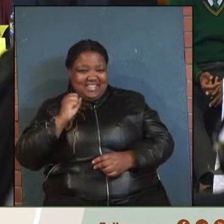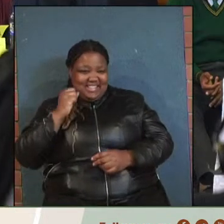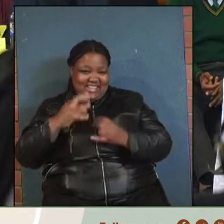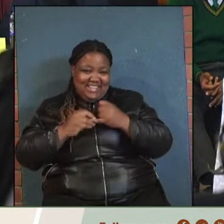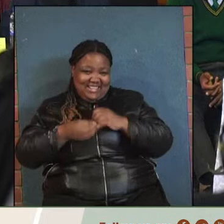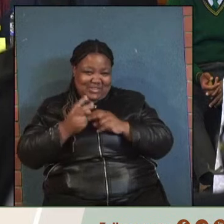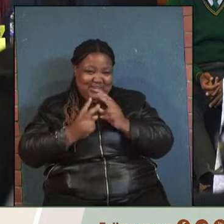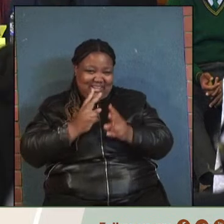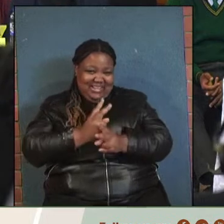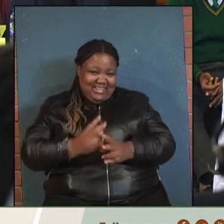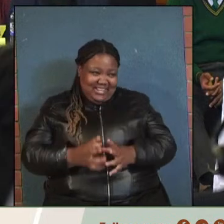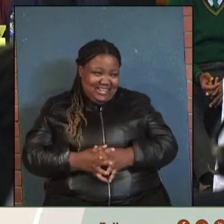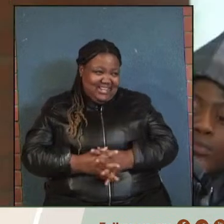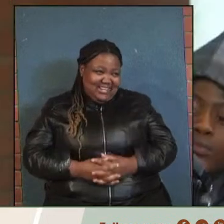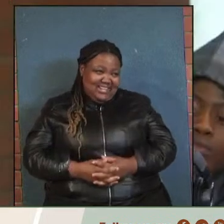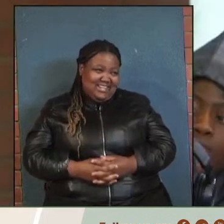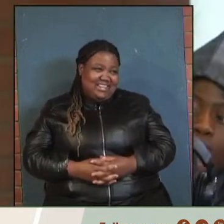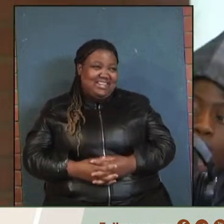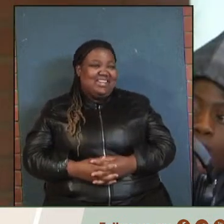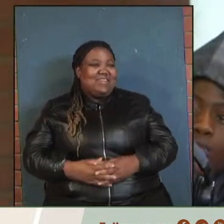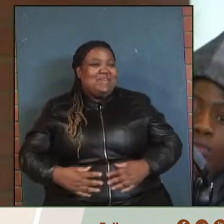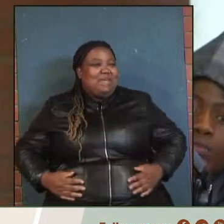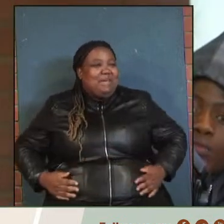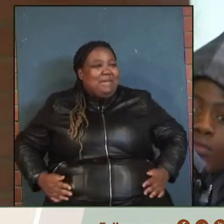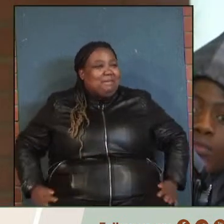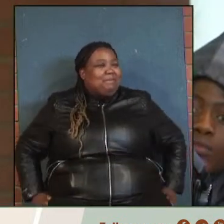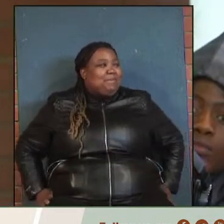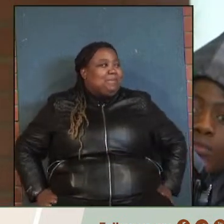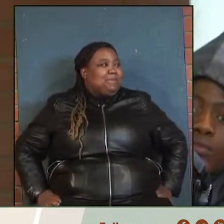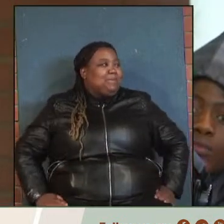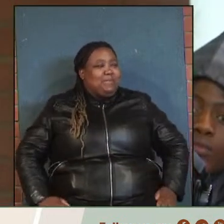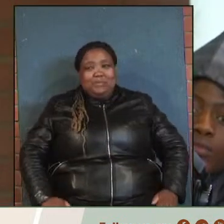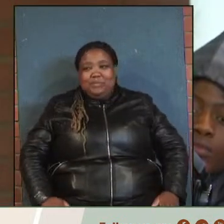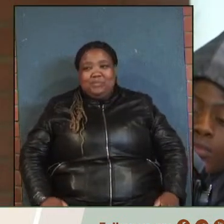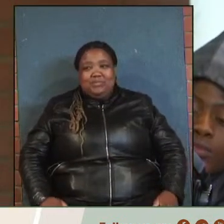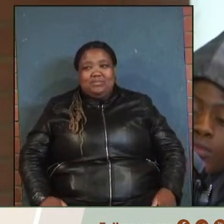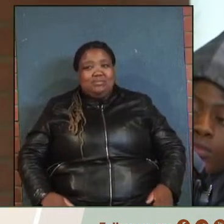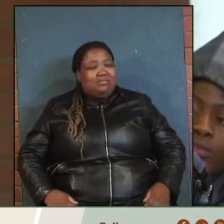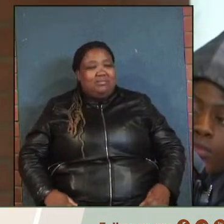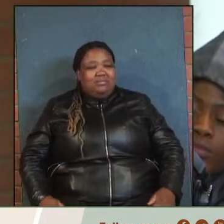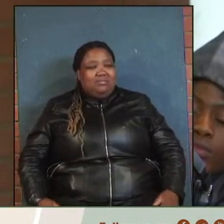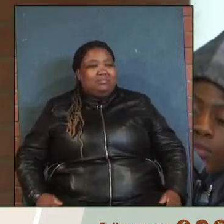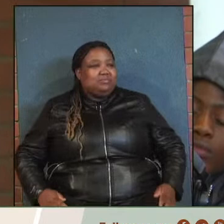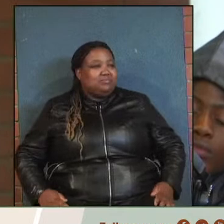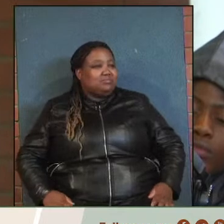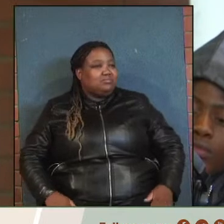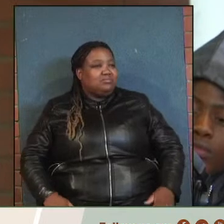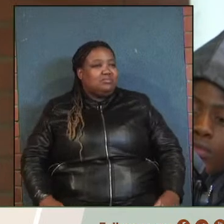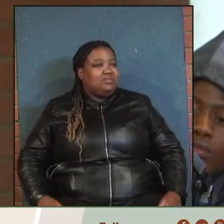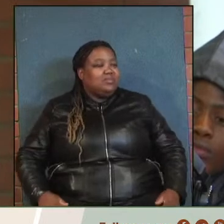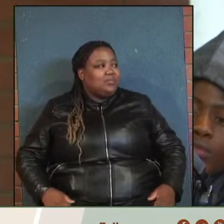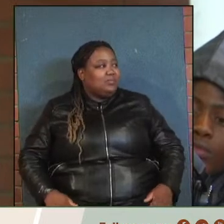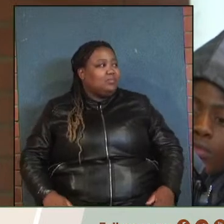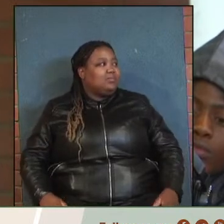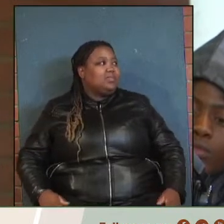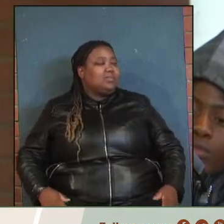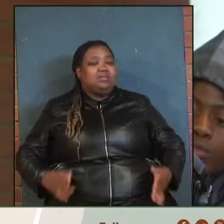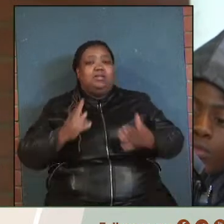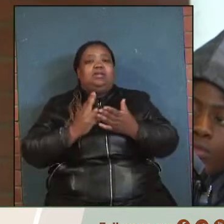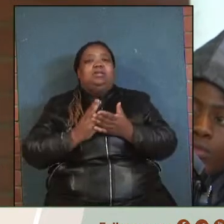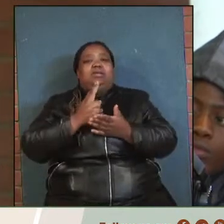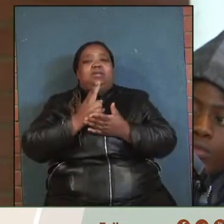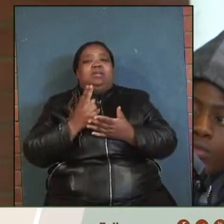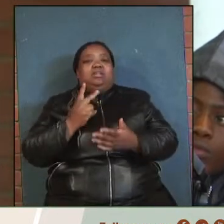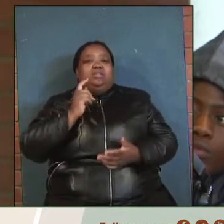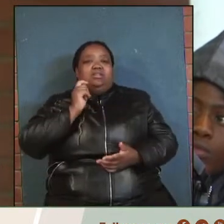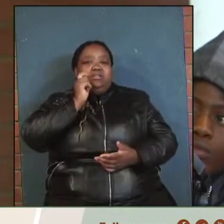this? To the, yeah, third honorable. Honestly, with